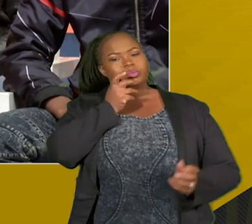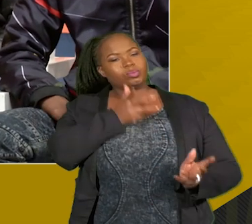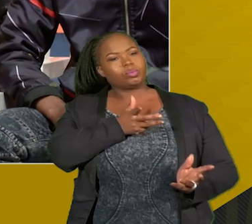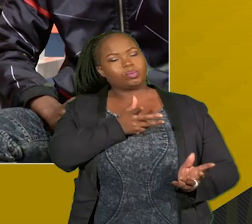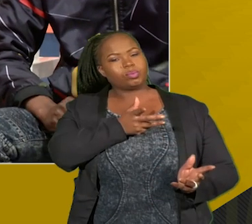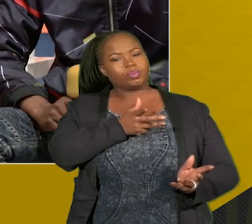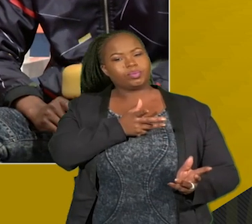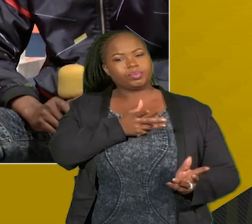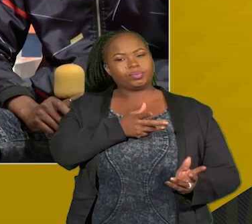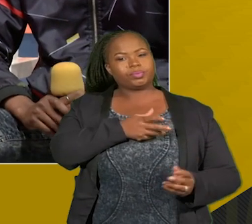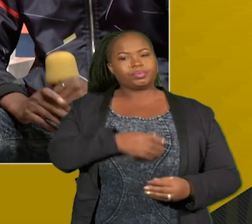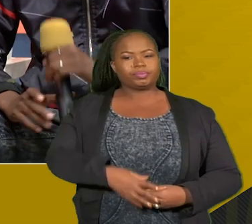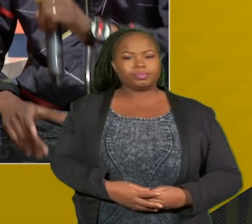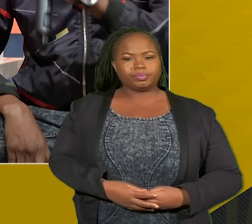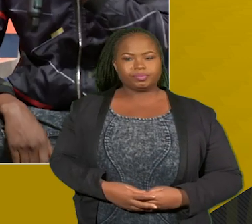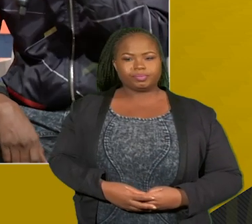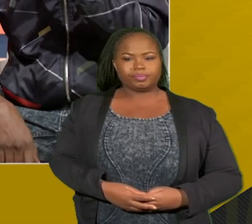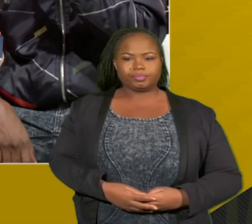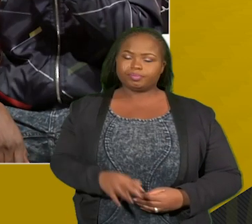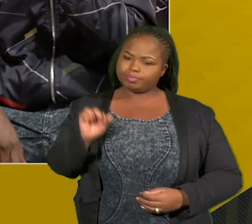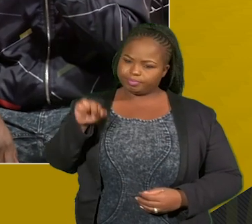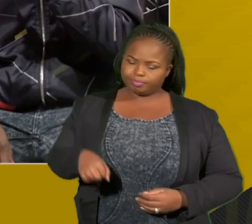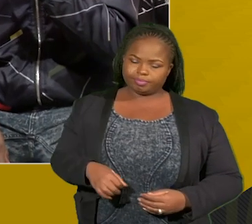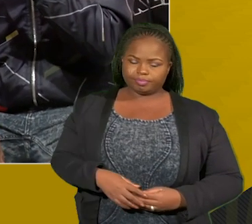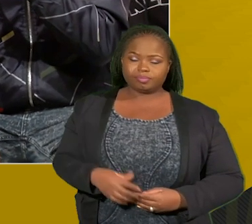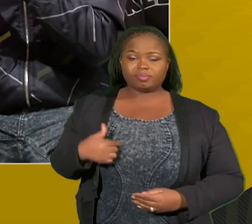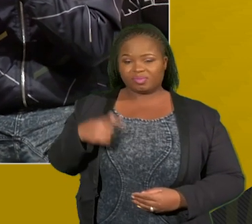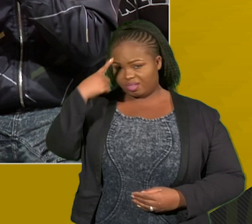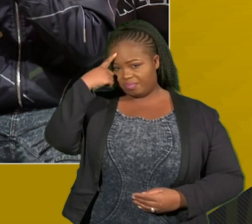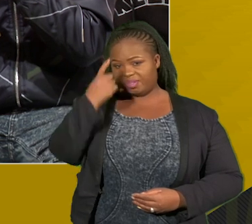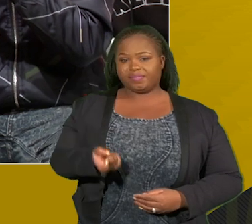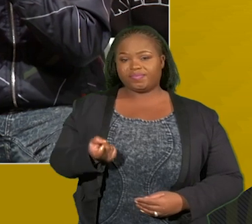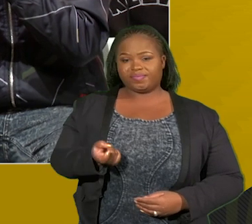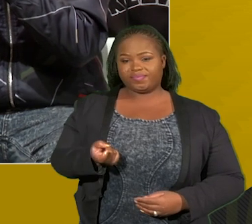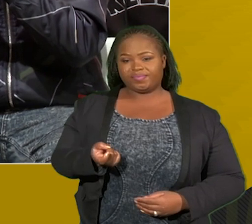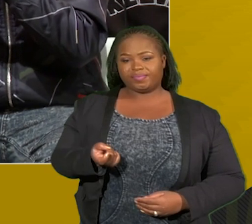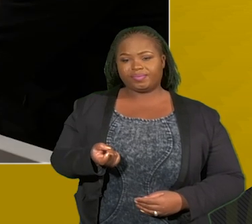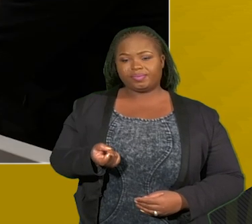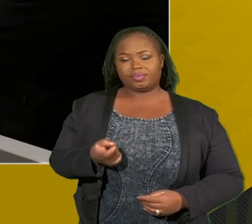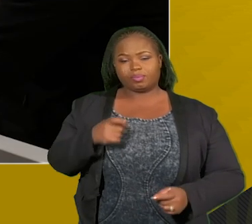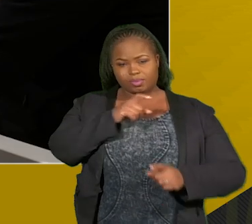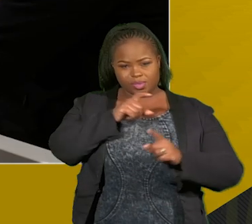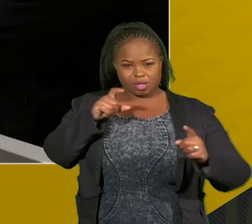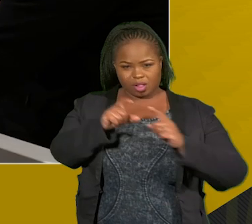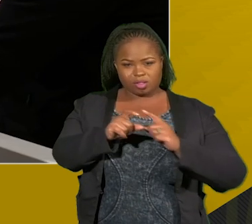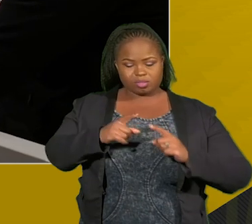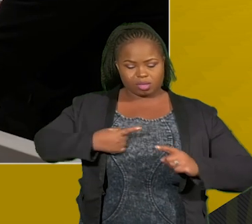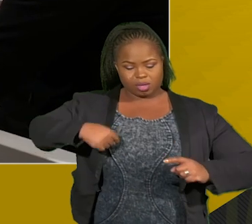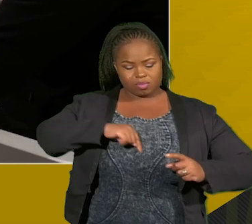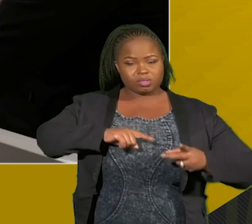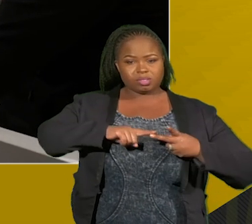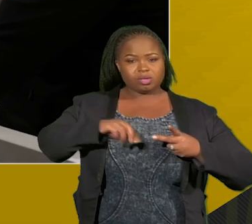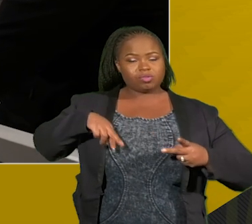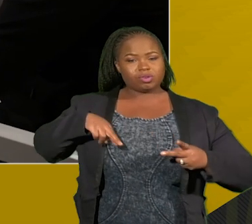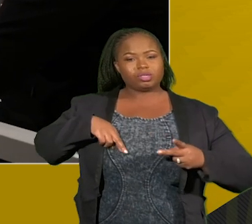you perhaps tell us a little bit about that? Yeah, mina, I strongly believe that our culture and our religion